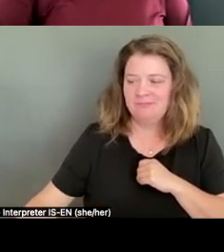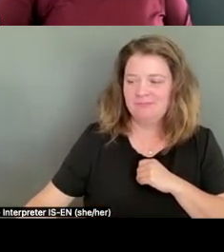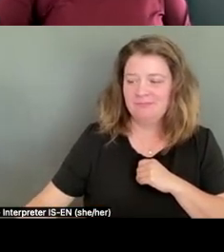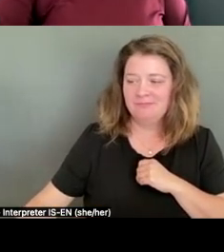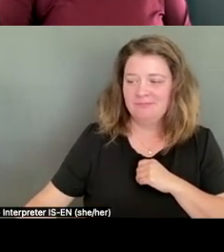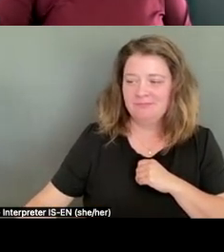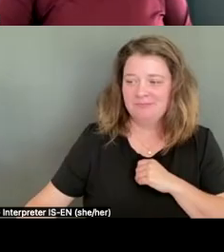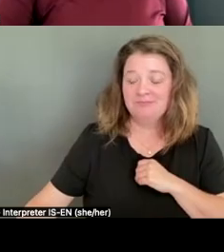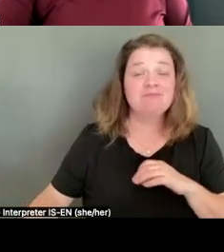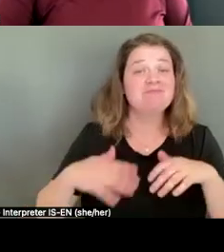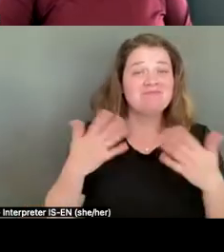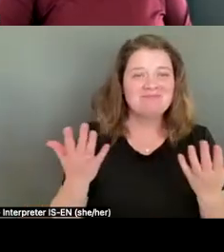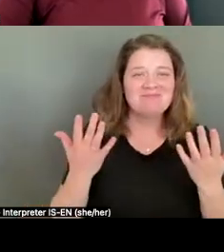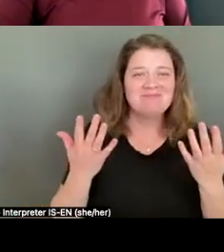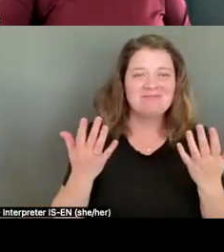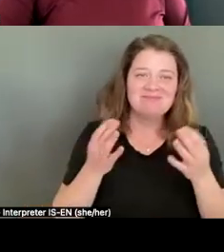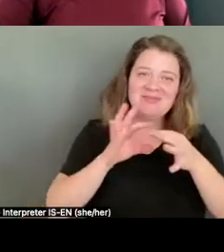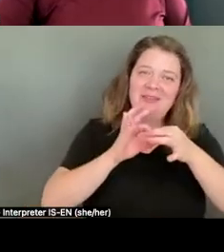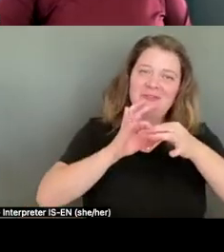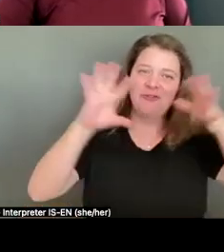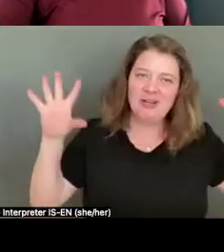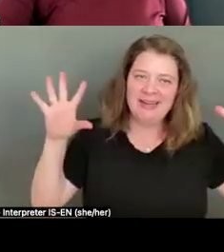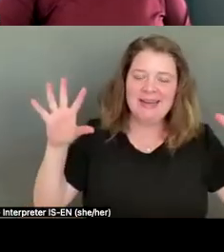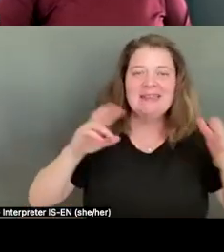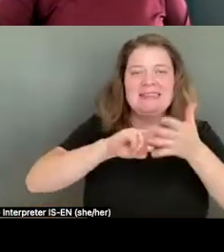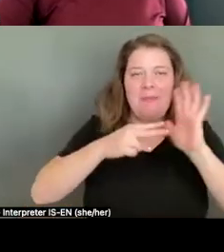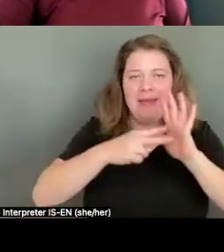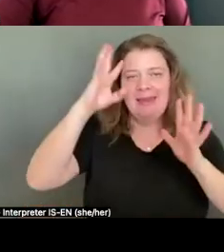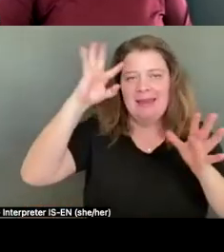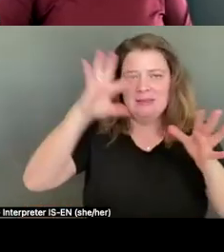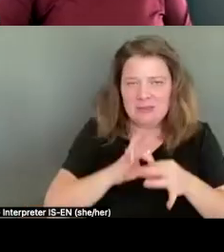And we conducted a free semantic association task.